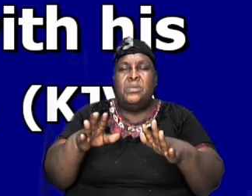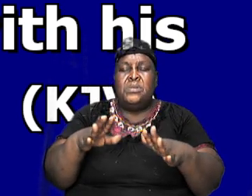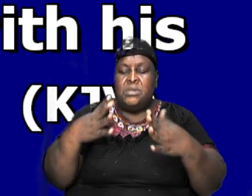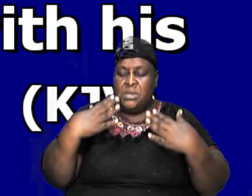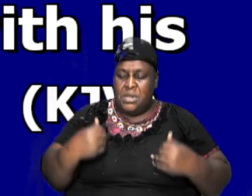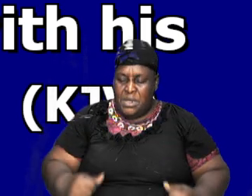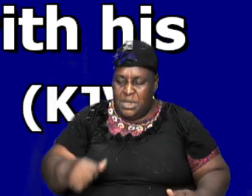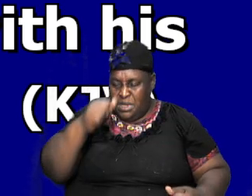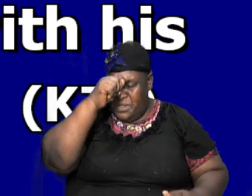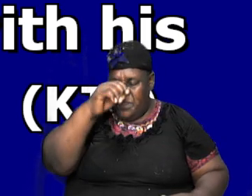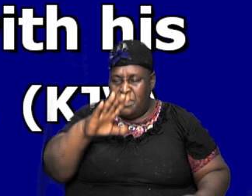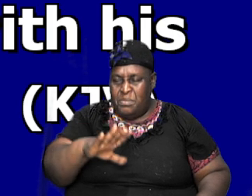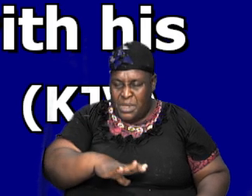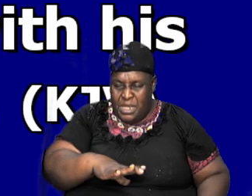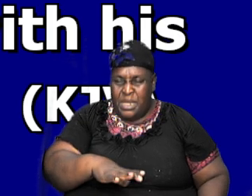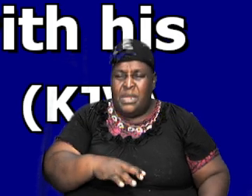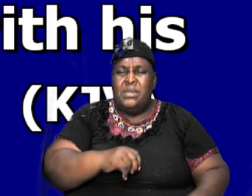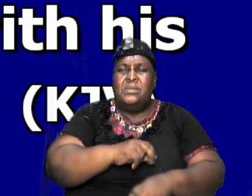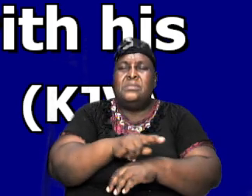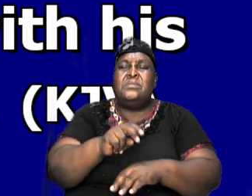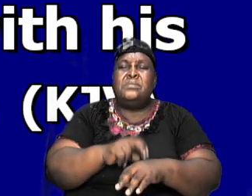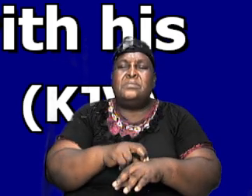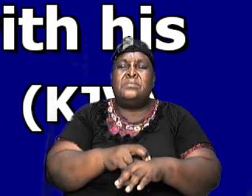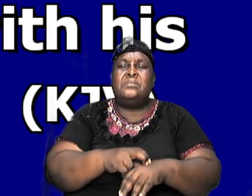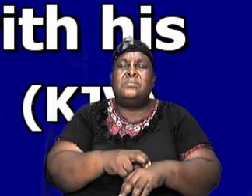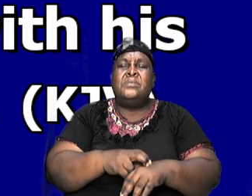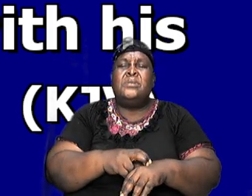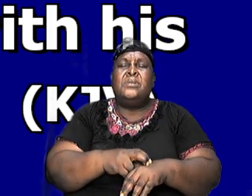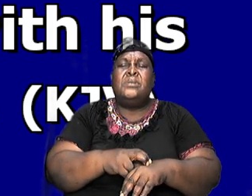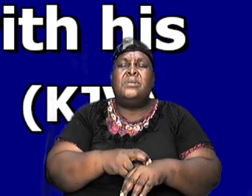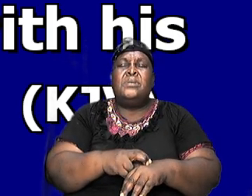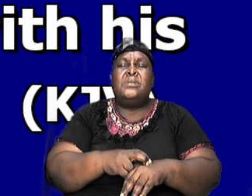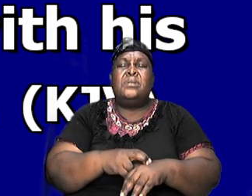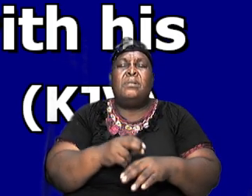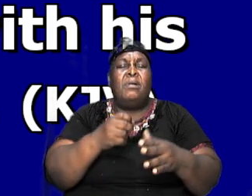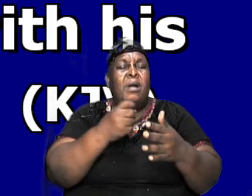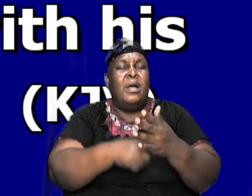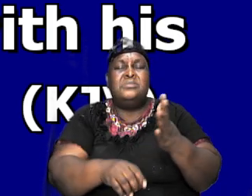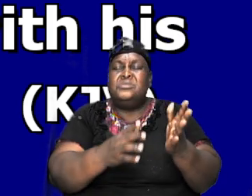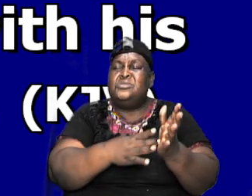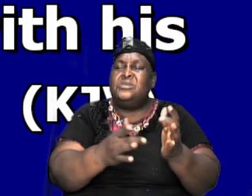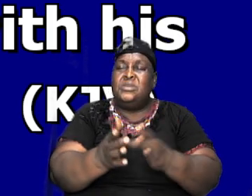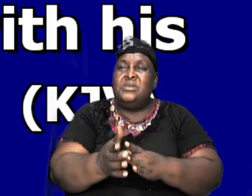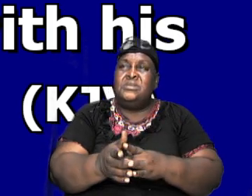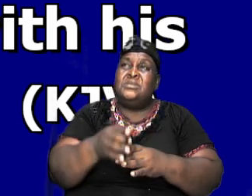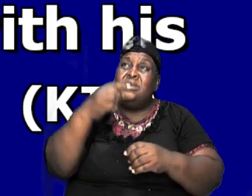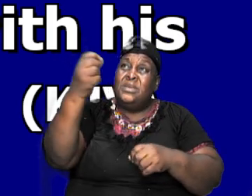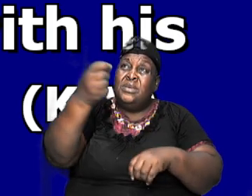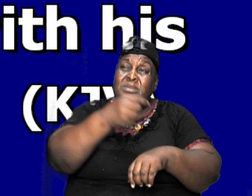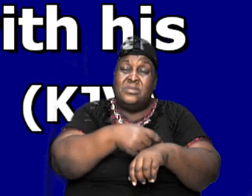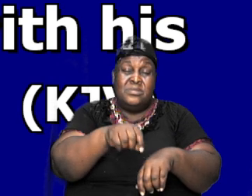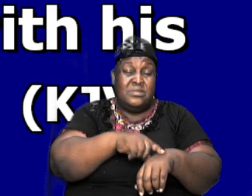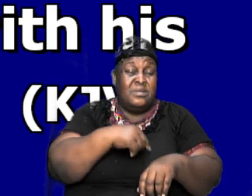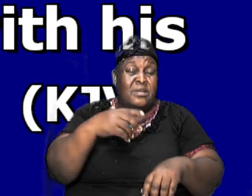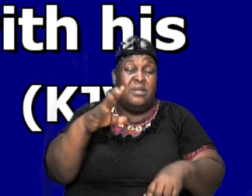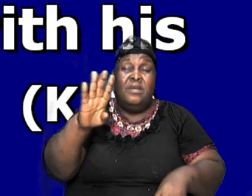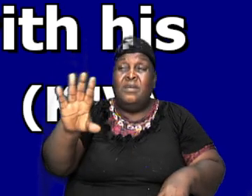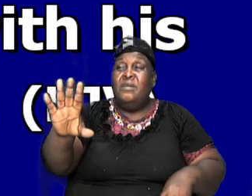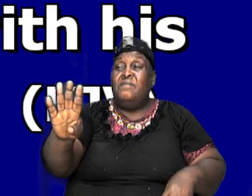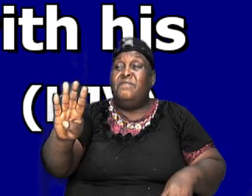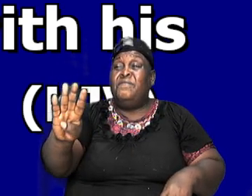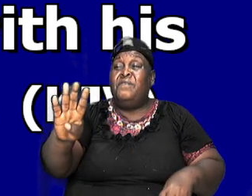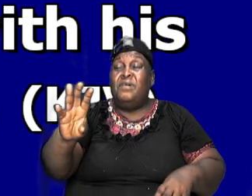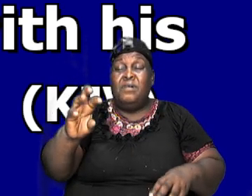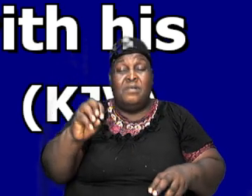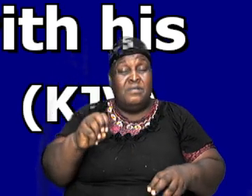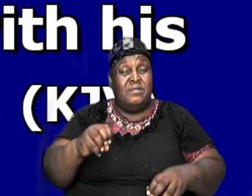physically, it cost him, it was his stripes, right? It's because he took 40 stripes, it believed.